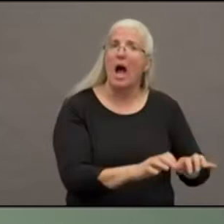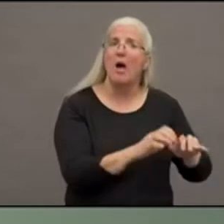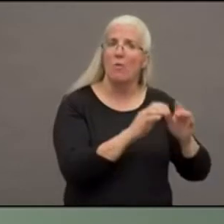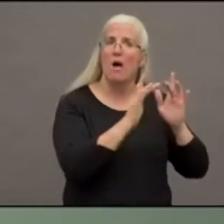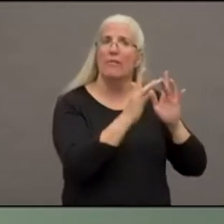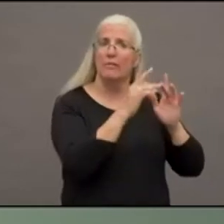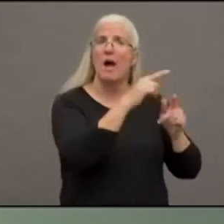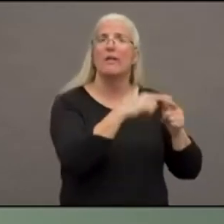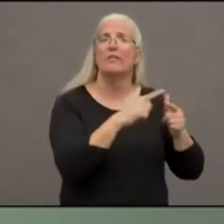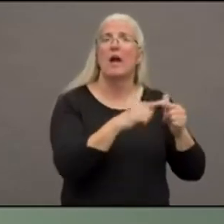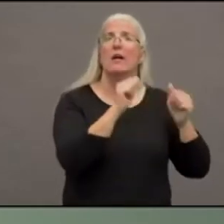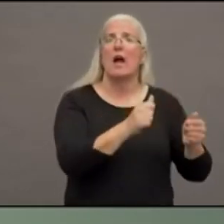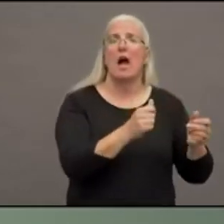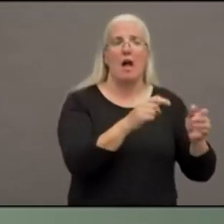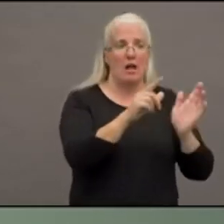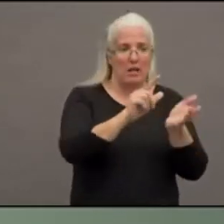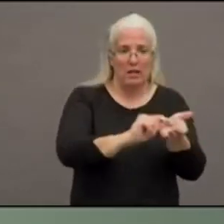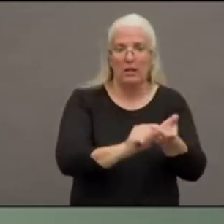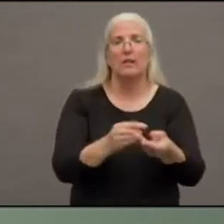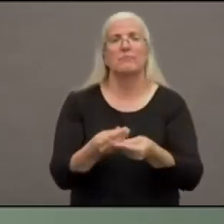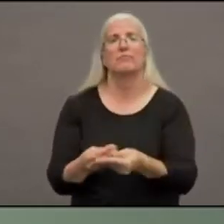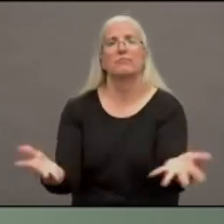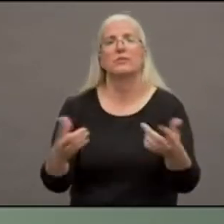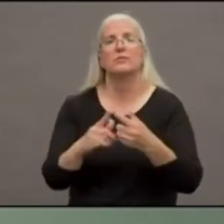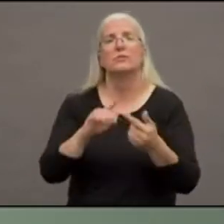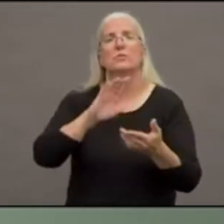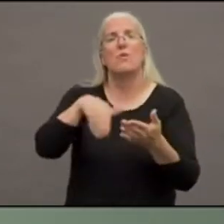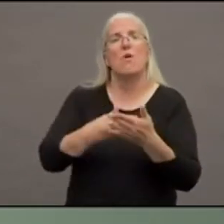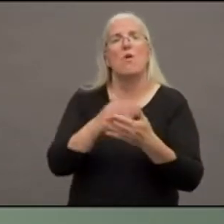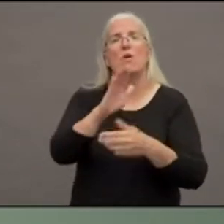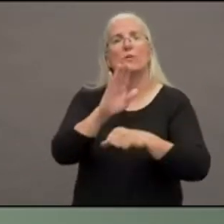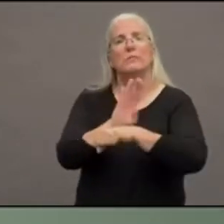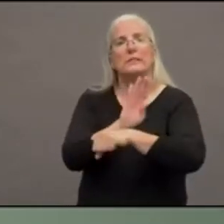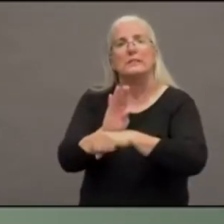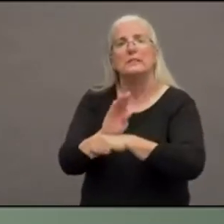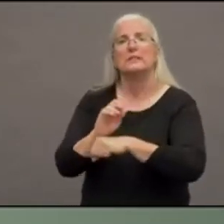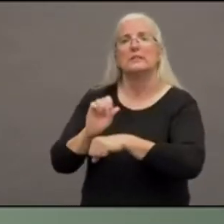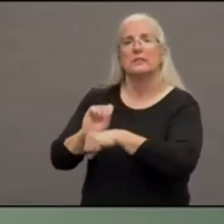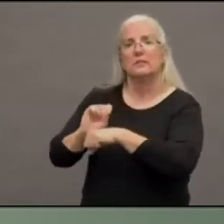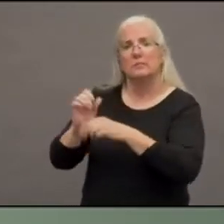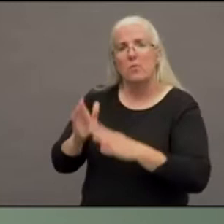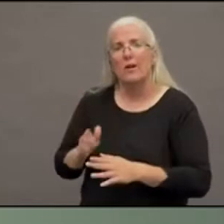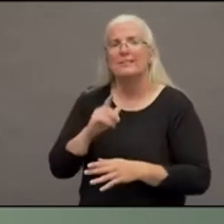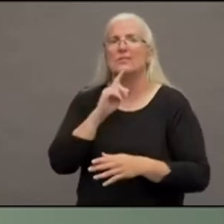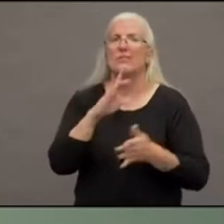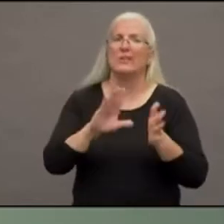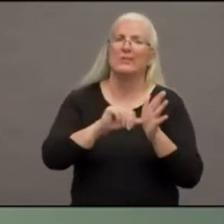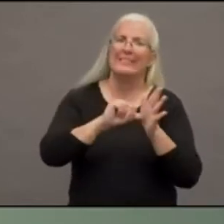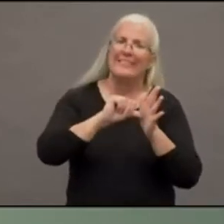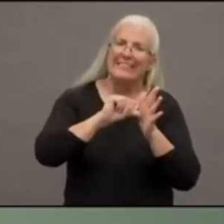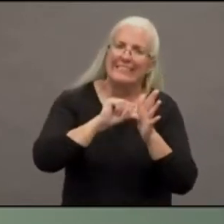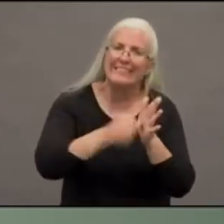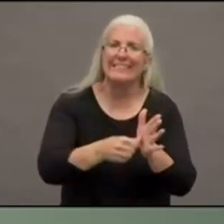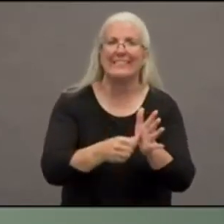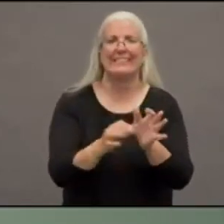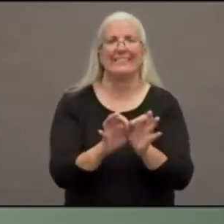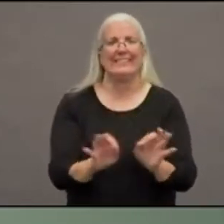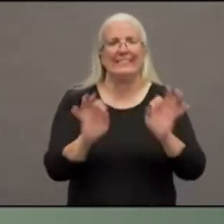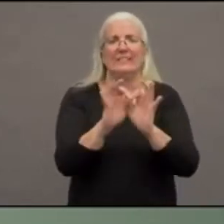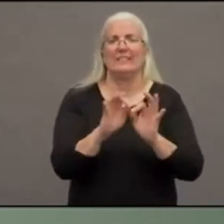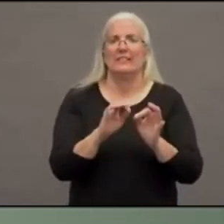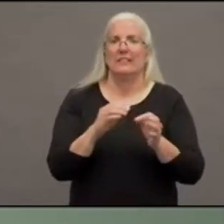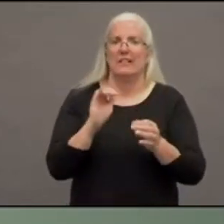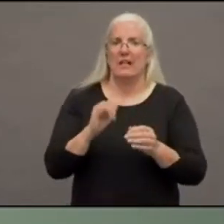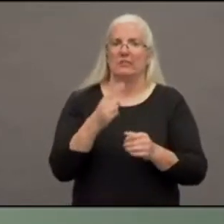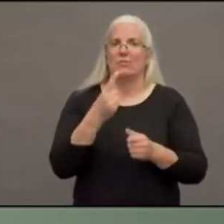workers, and to put that together. It's very, very critical. It's one of the most important things that we're doing to try